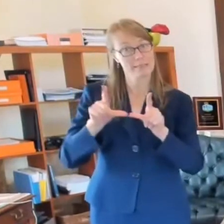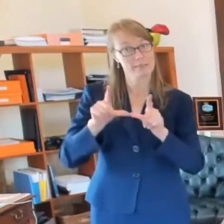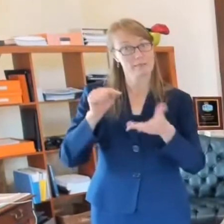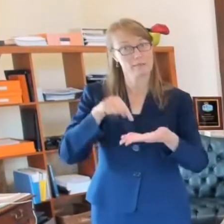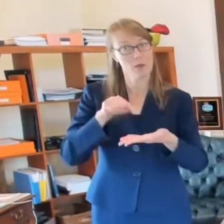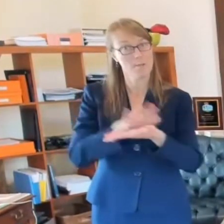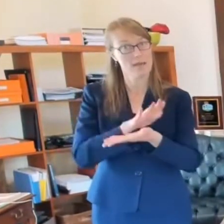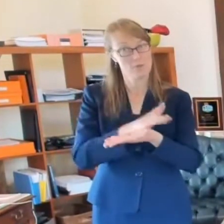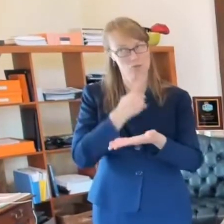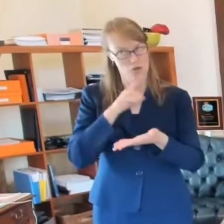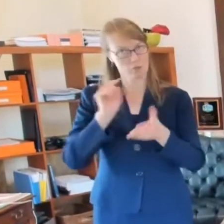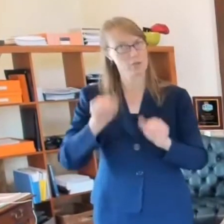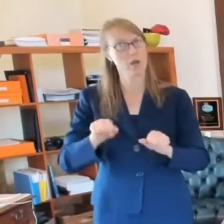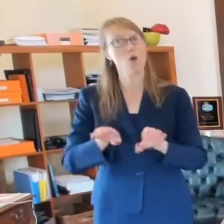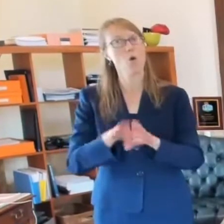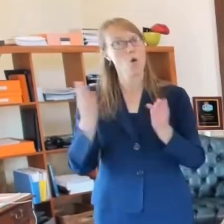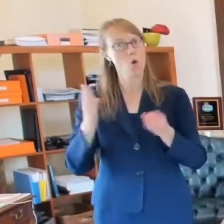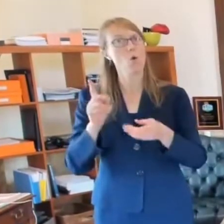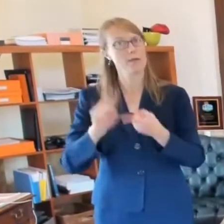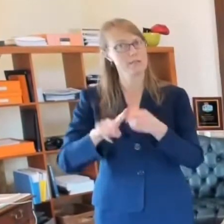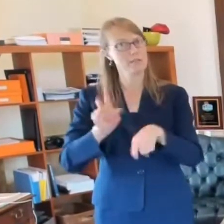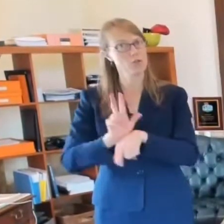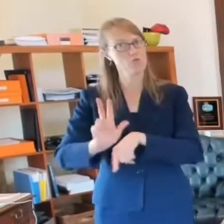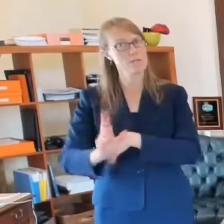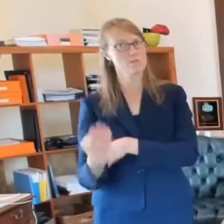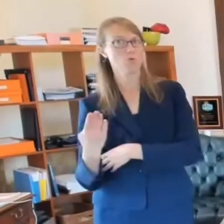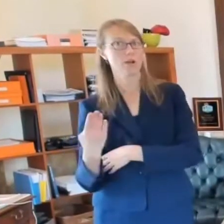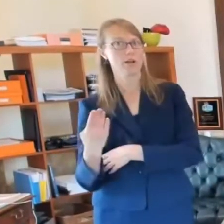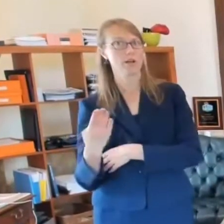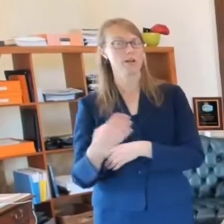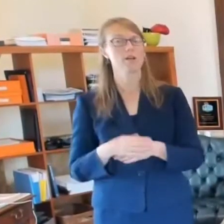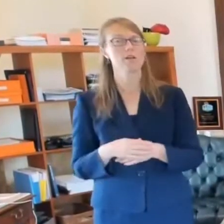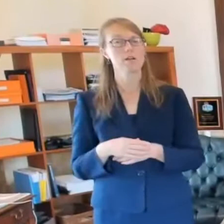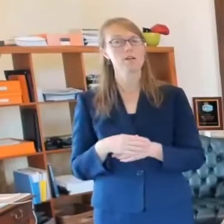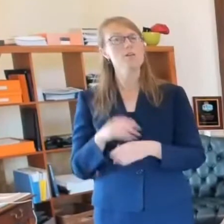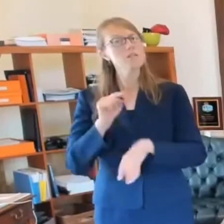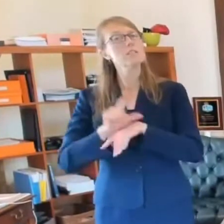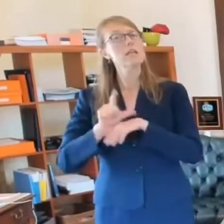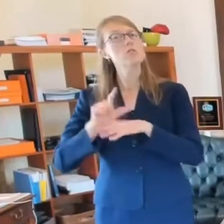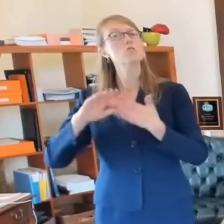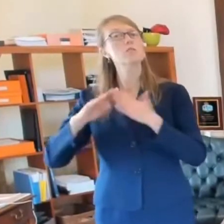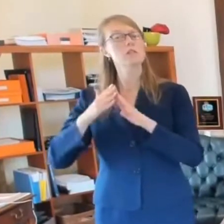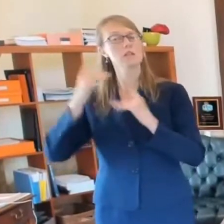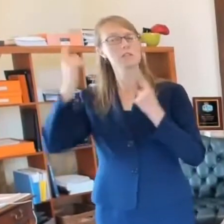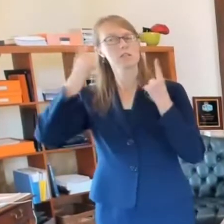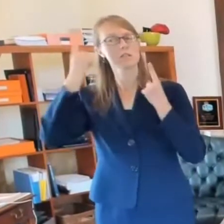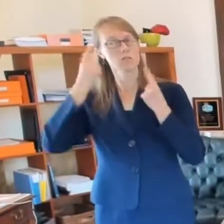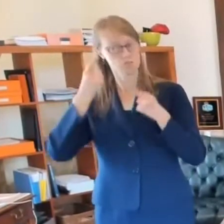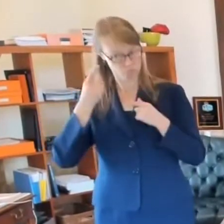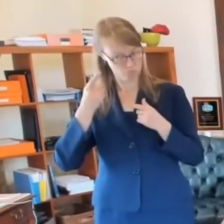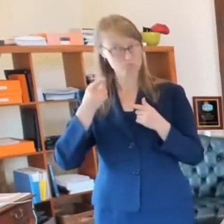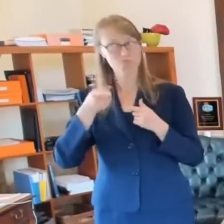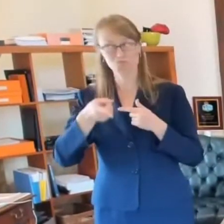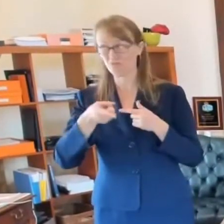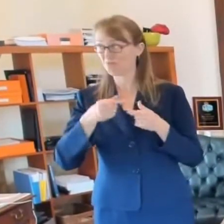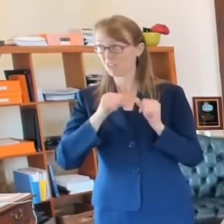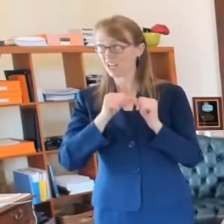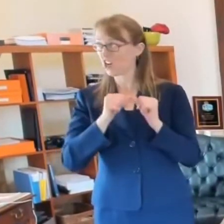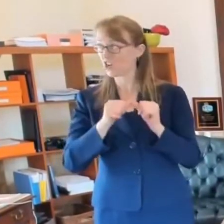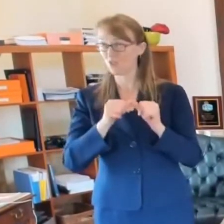are looking at is, well, should we pull back on that or not? There has not been a decision made about that, but we are seriously considering